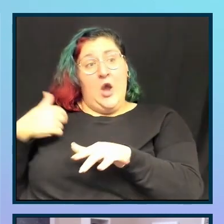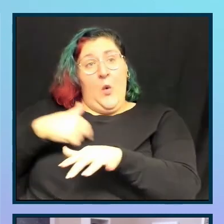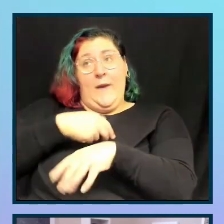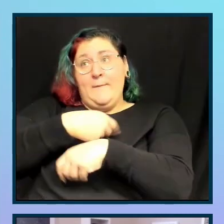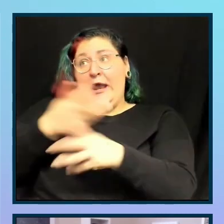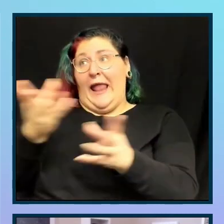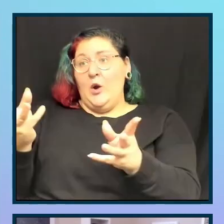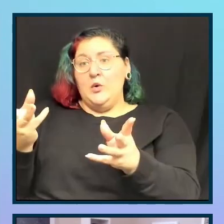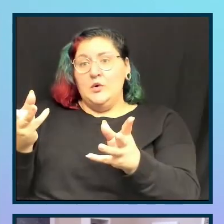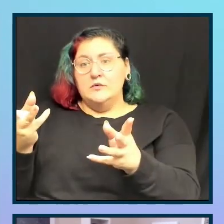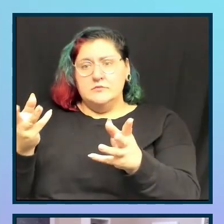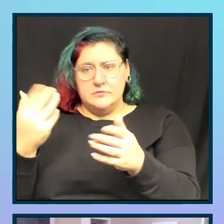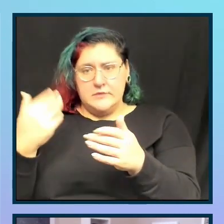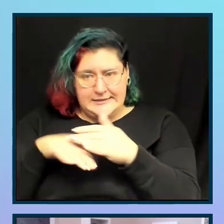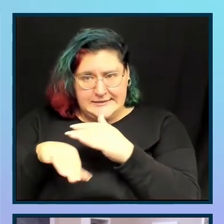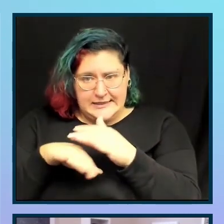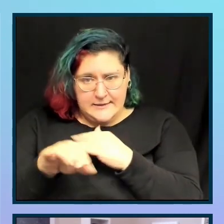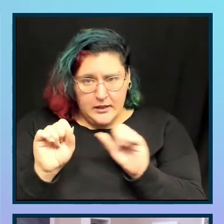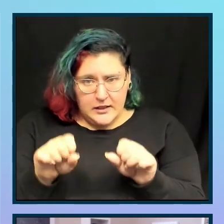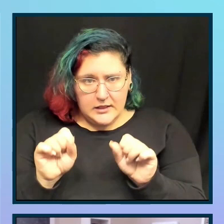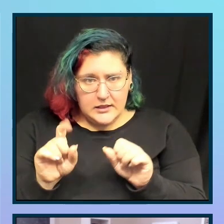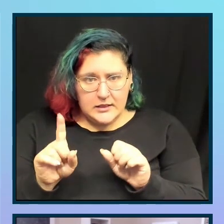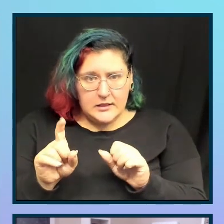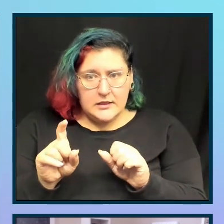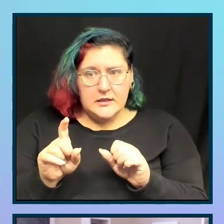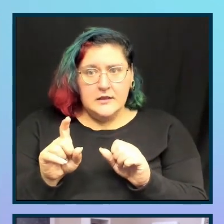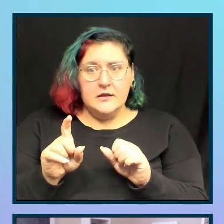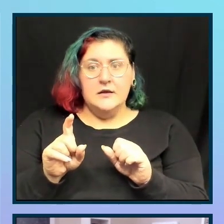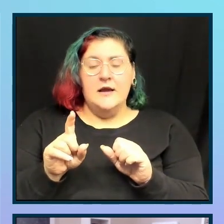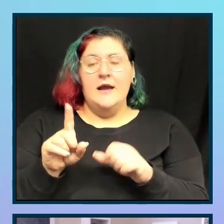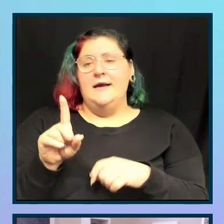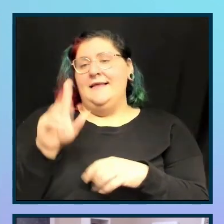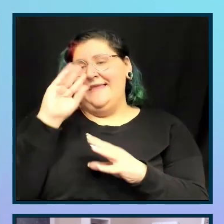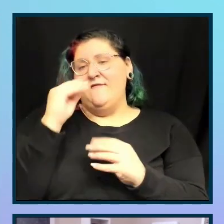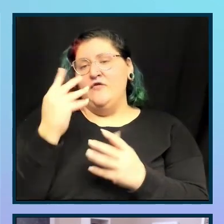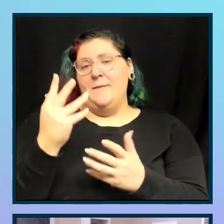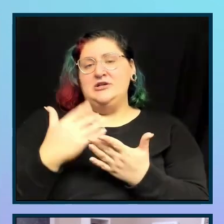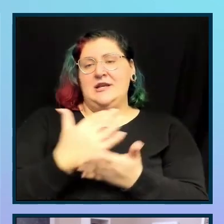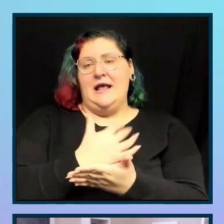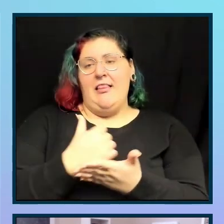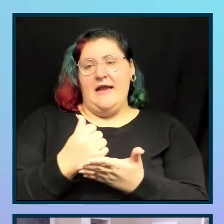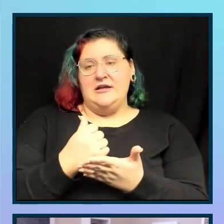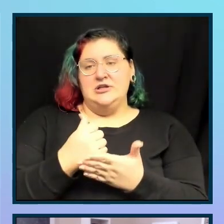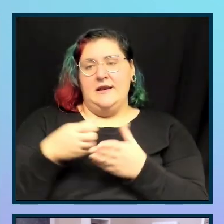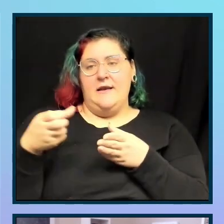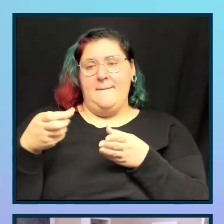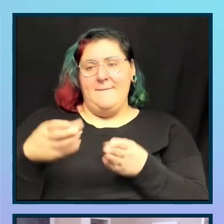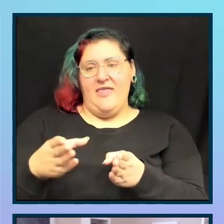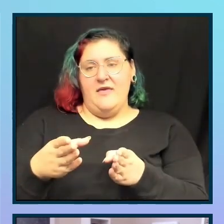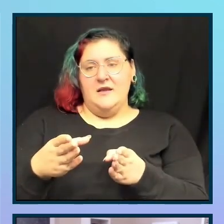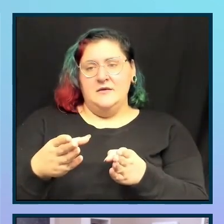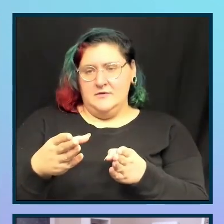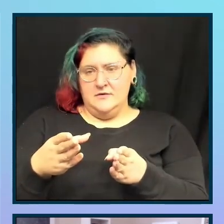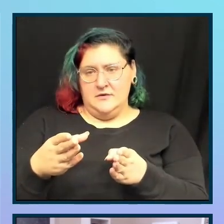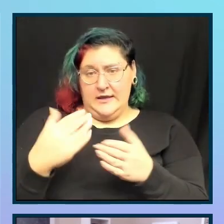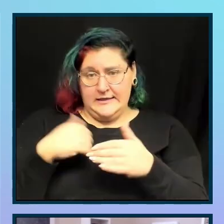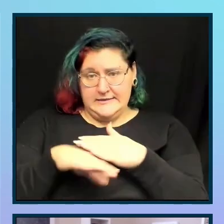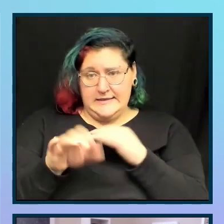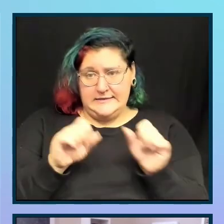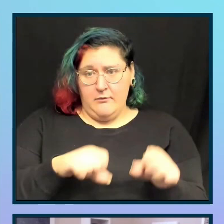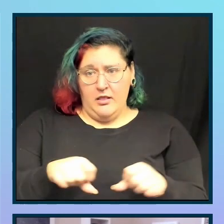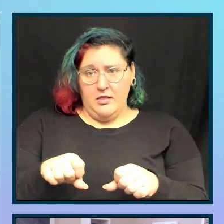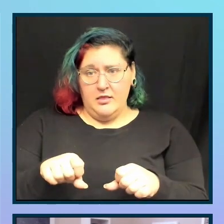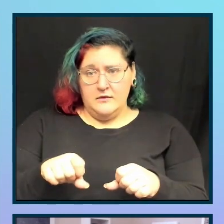the data collection method fully and completely accessible? Because if it is not, we are going to